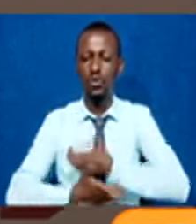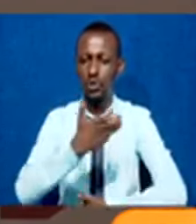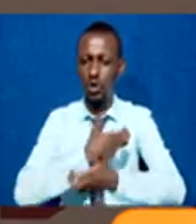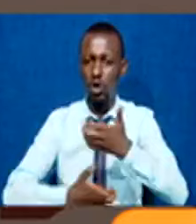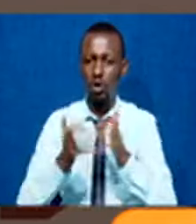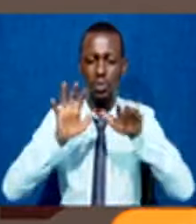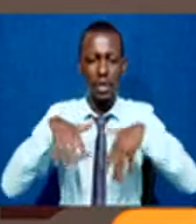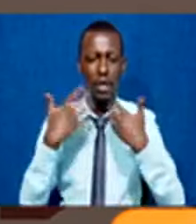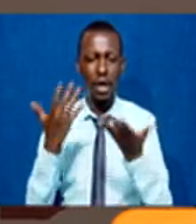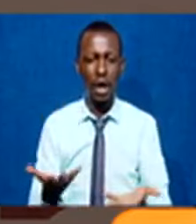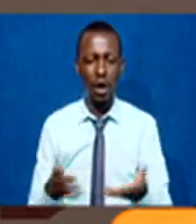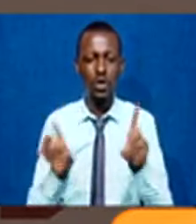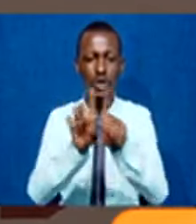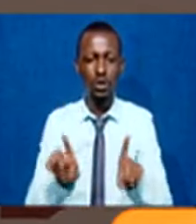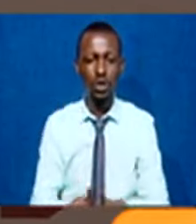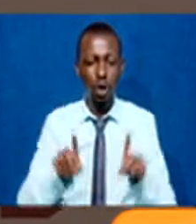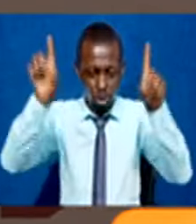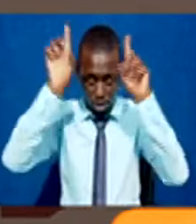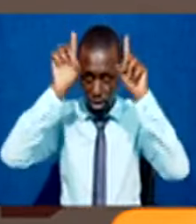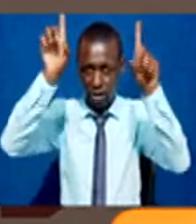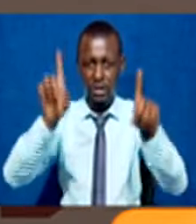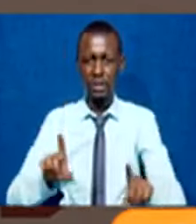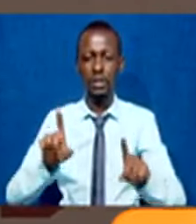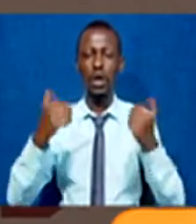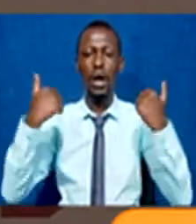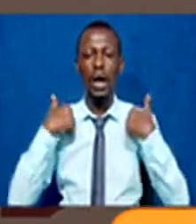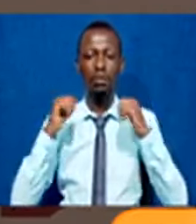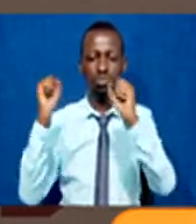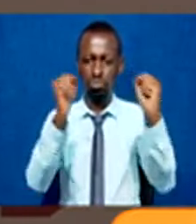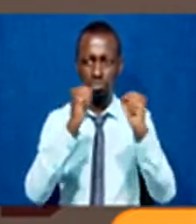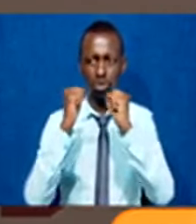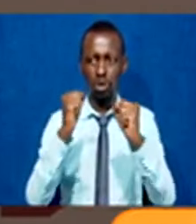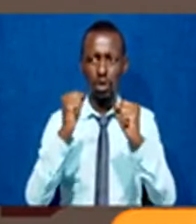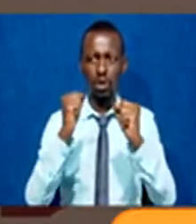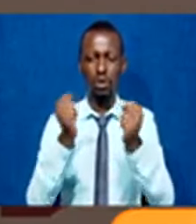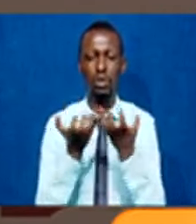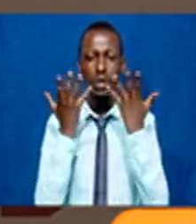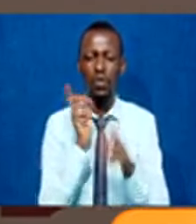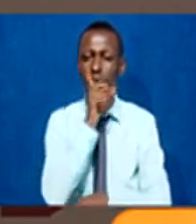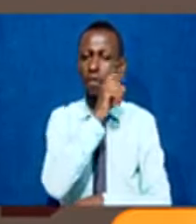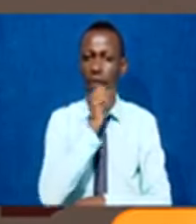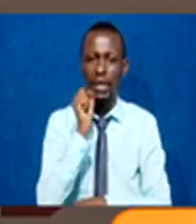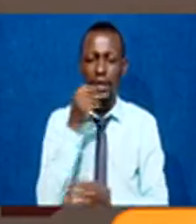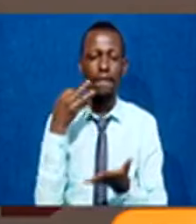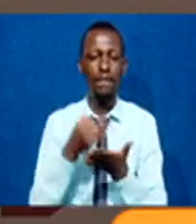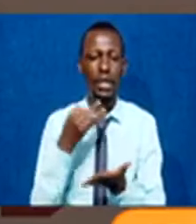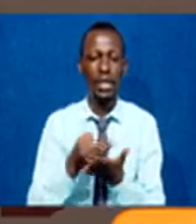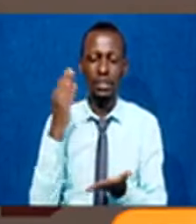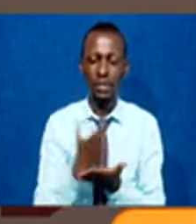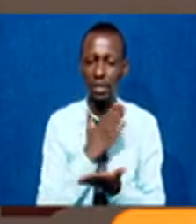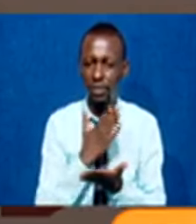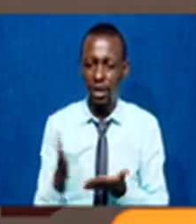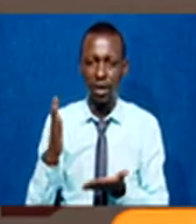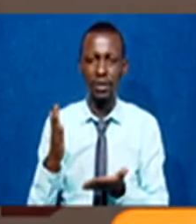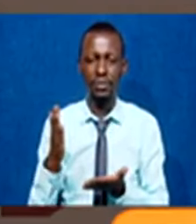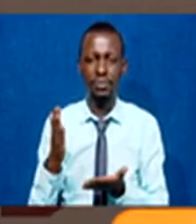and to make bolder decisions. As Celesta said, the financial sector had